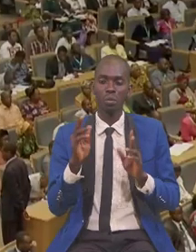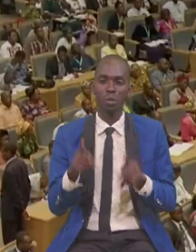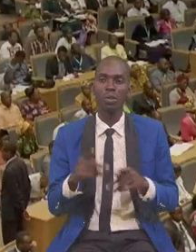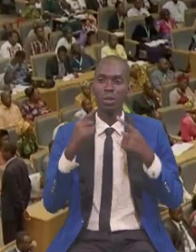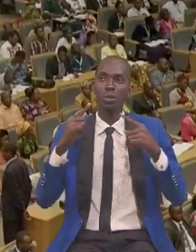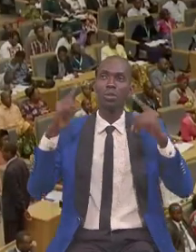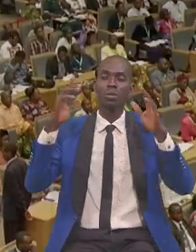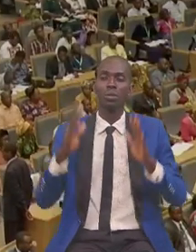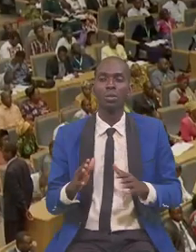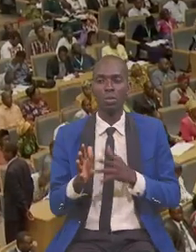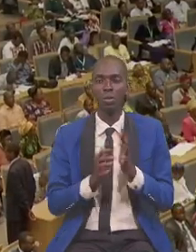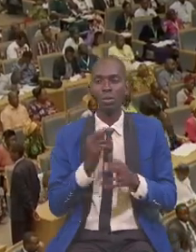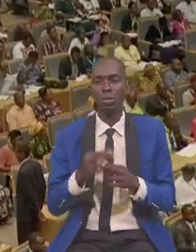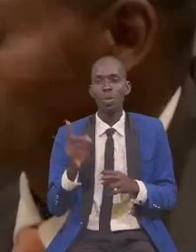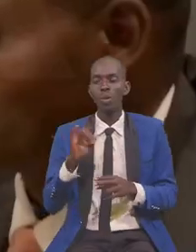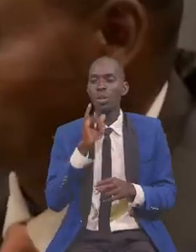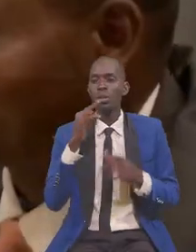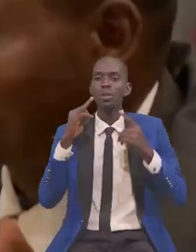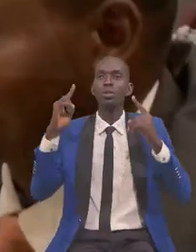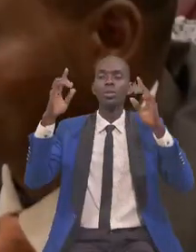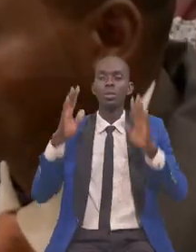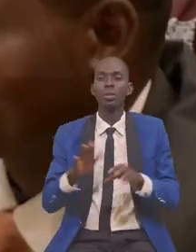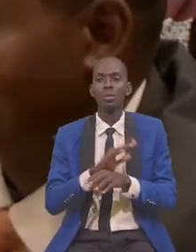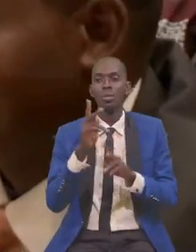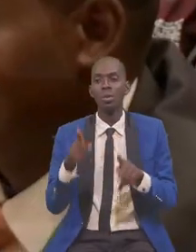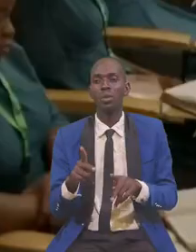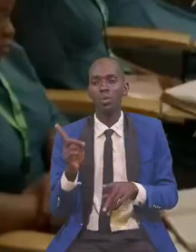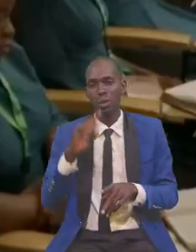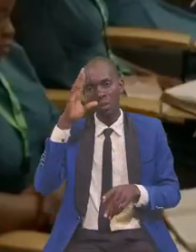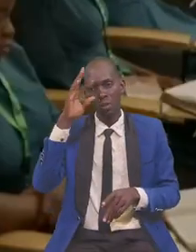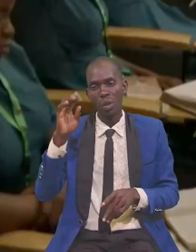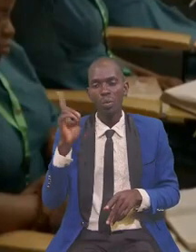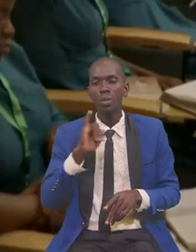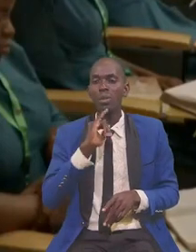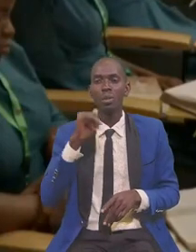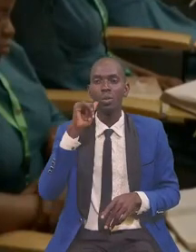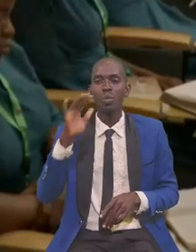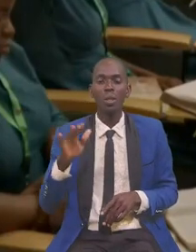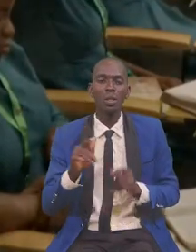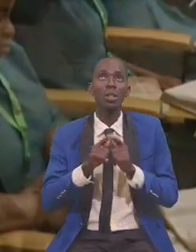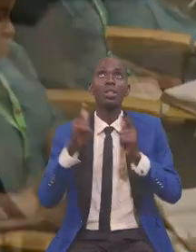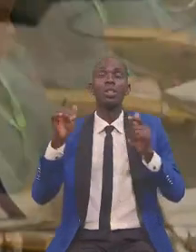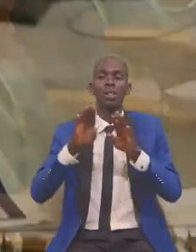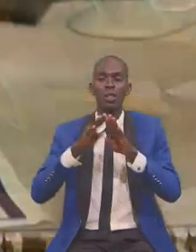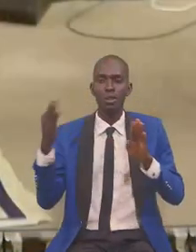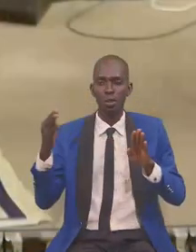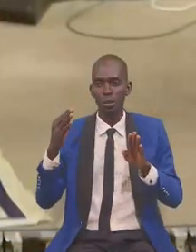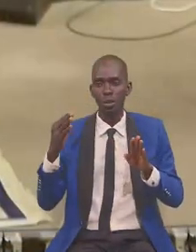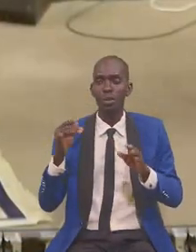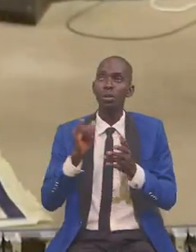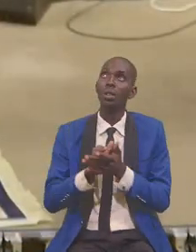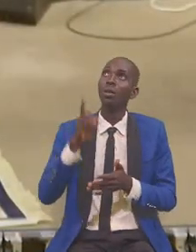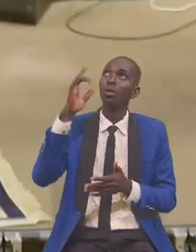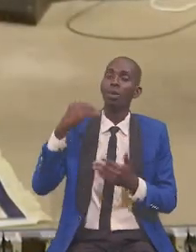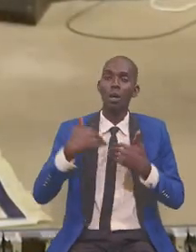Achiever. Amen. Where is he? Achiever. Where is she? Great door. God has opened before